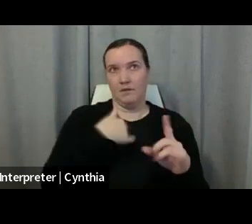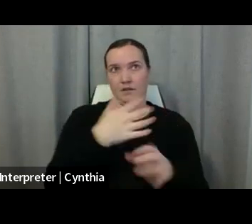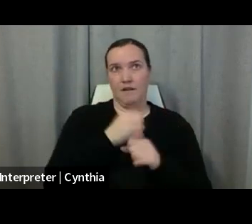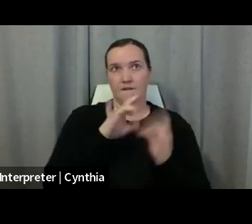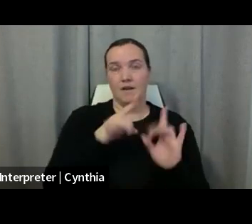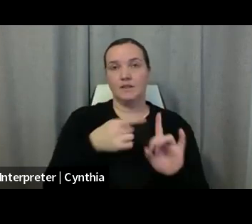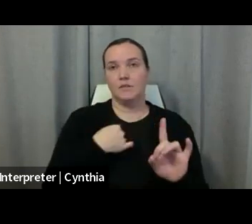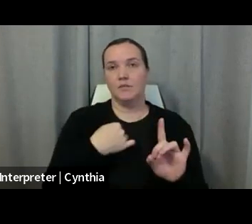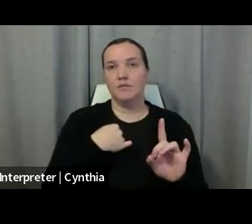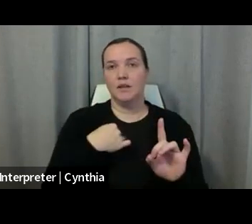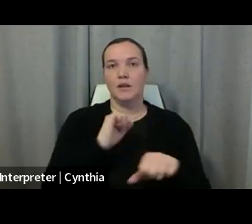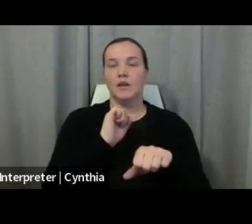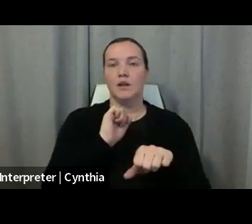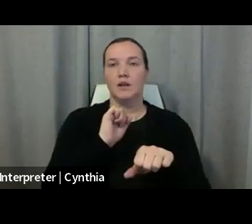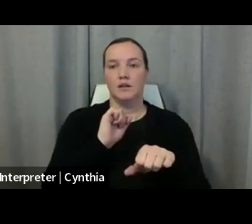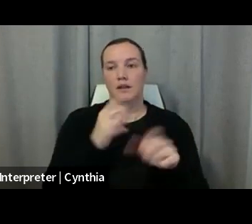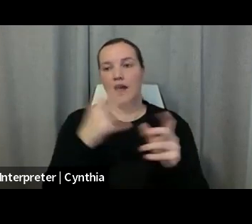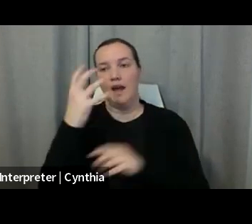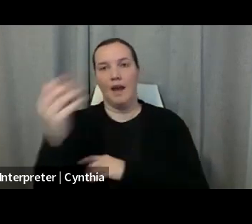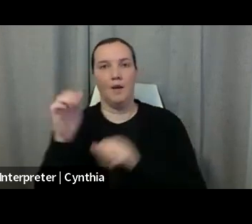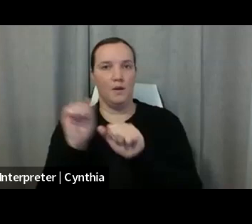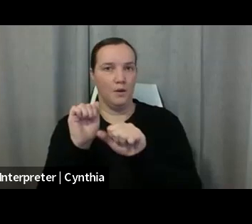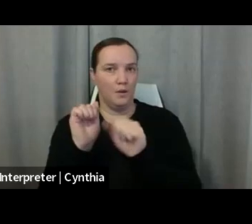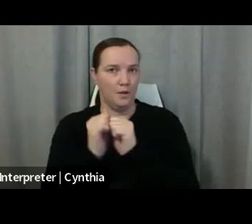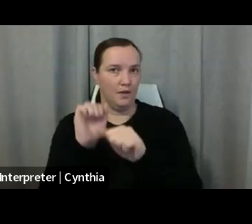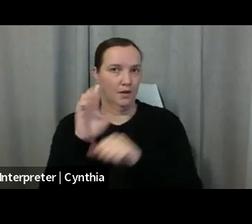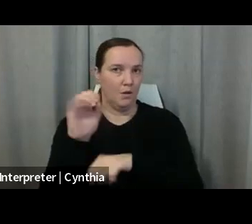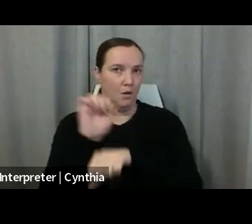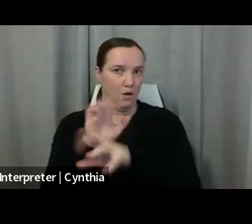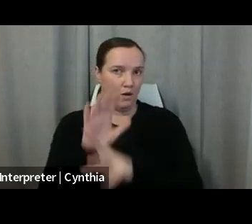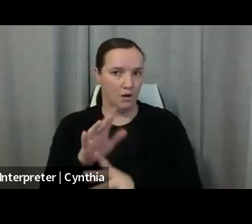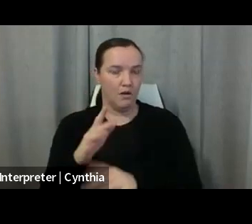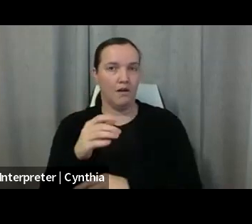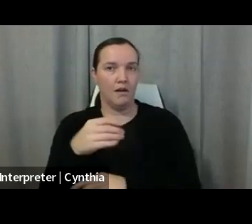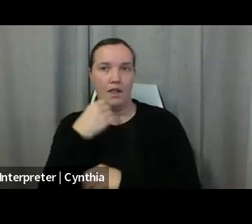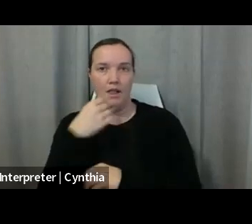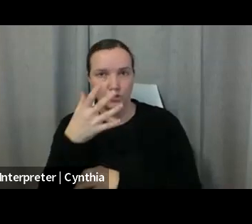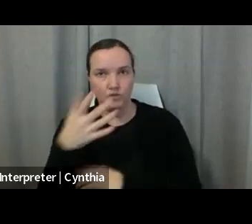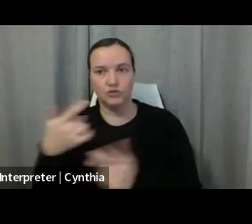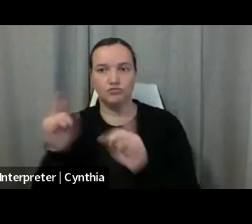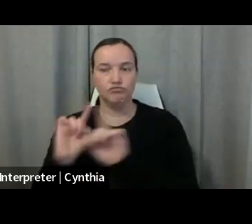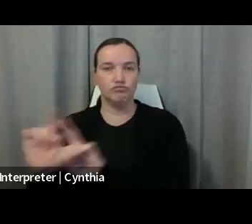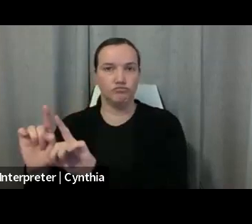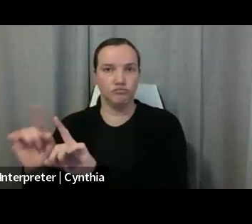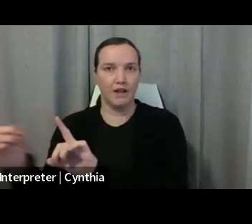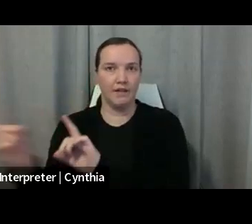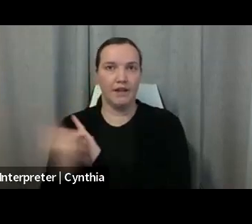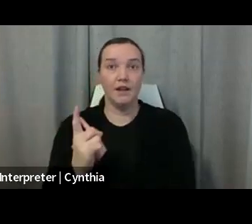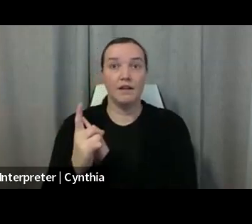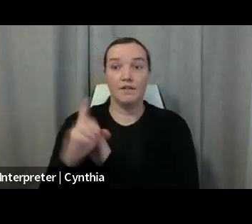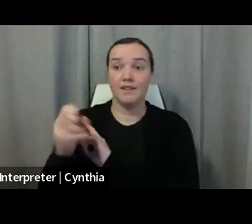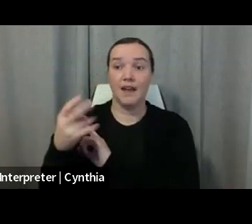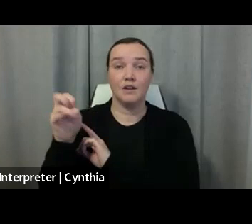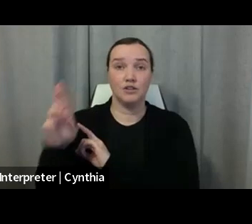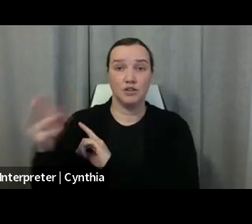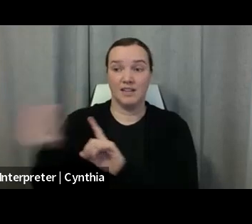colleague on a break, lunch break, I went to purchase something at a convenience store. And as I was leaving the store, the cashier gave me change for